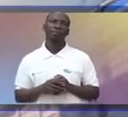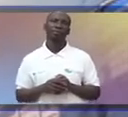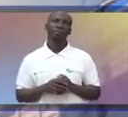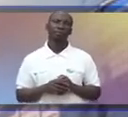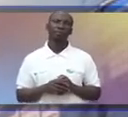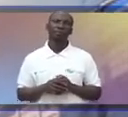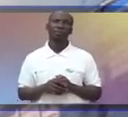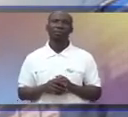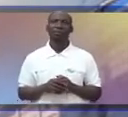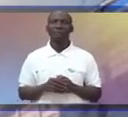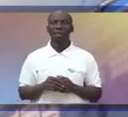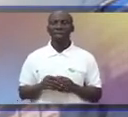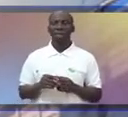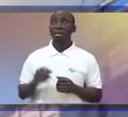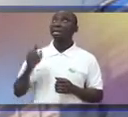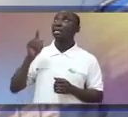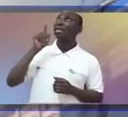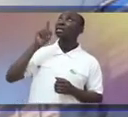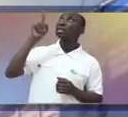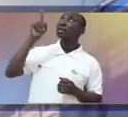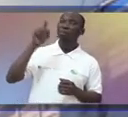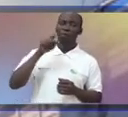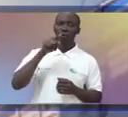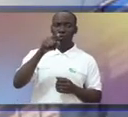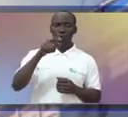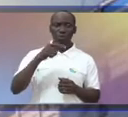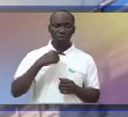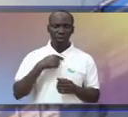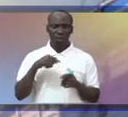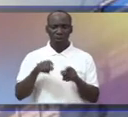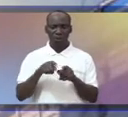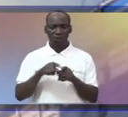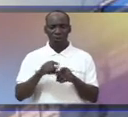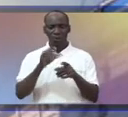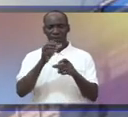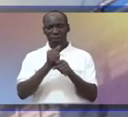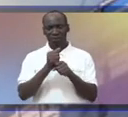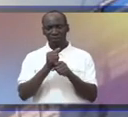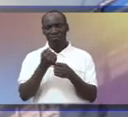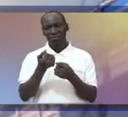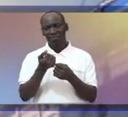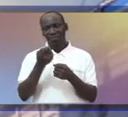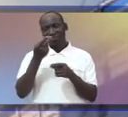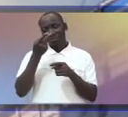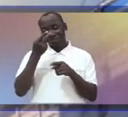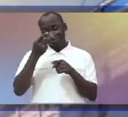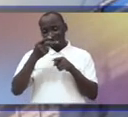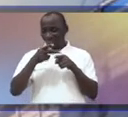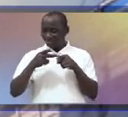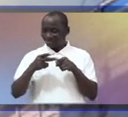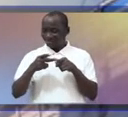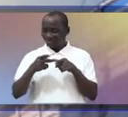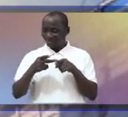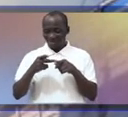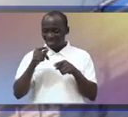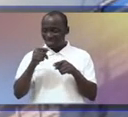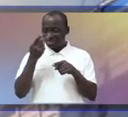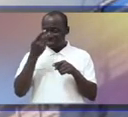In him you were also circumcised with a circumcision made without hands